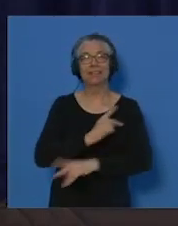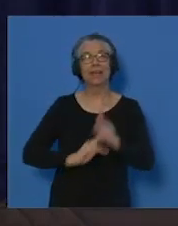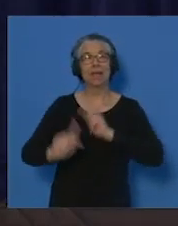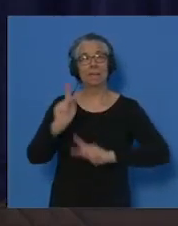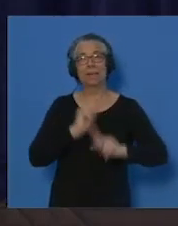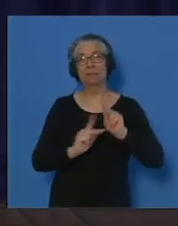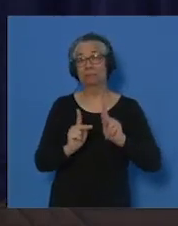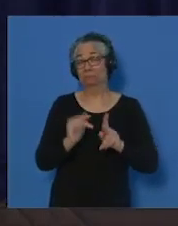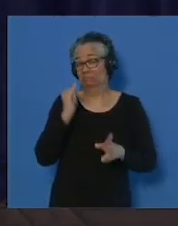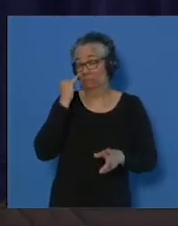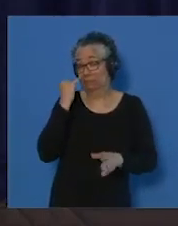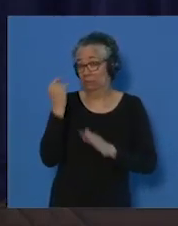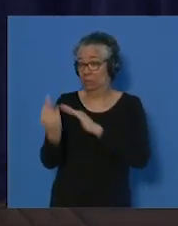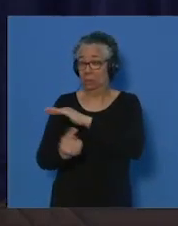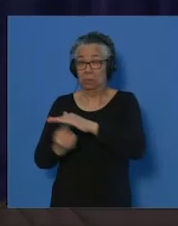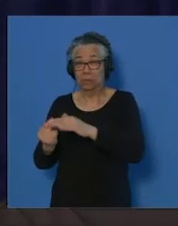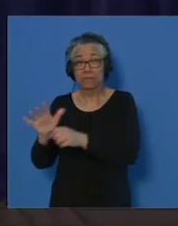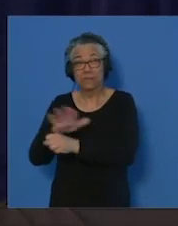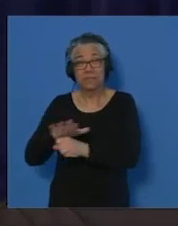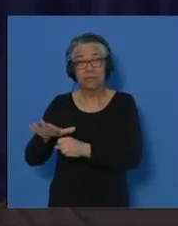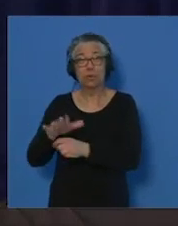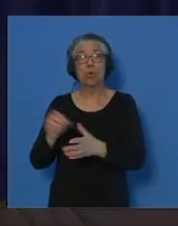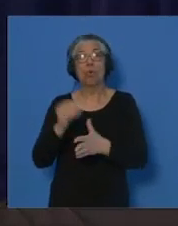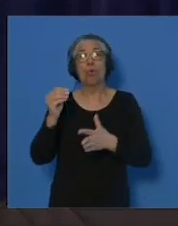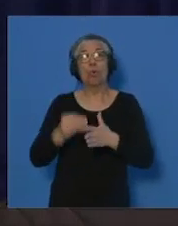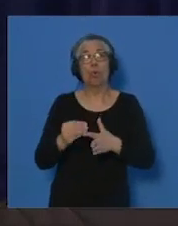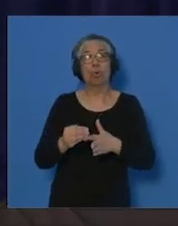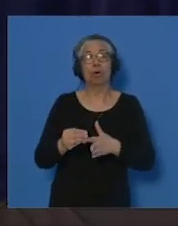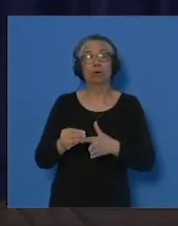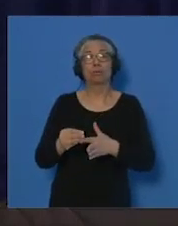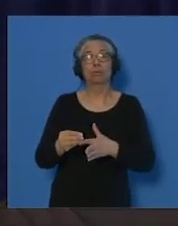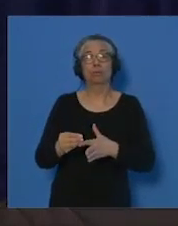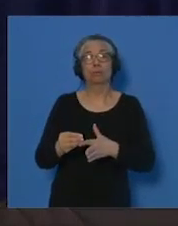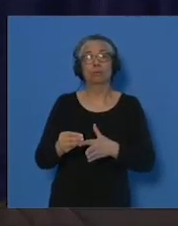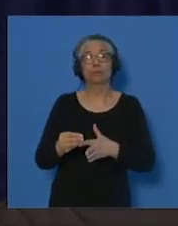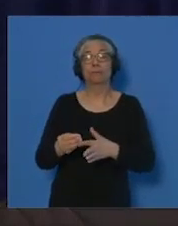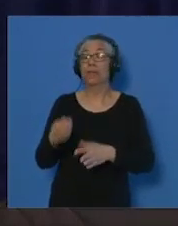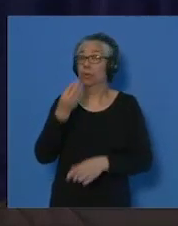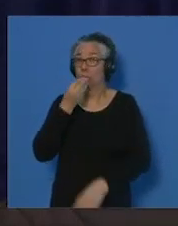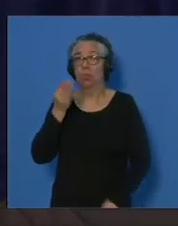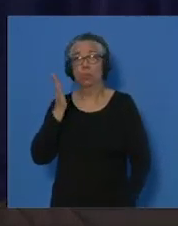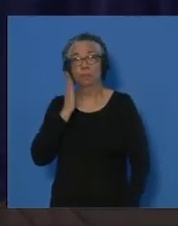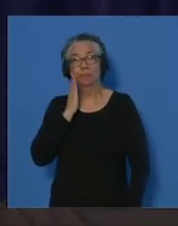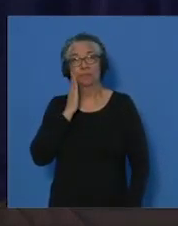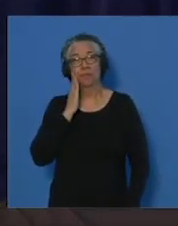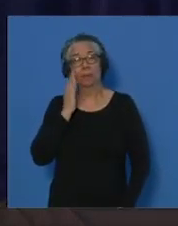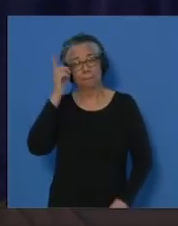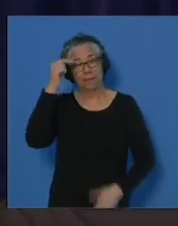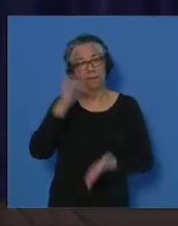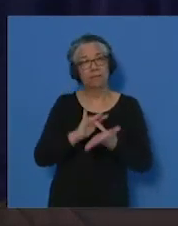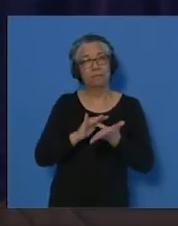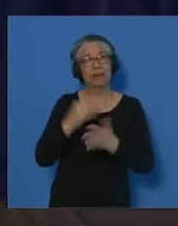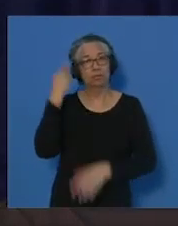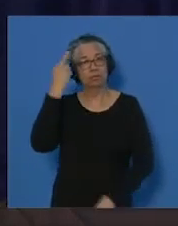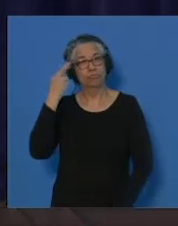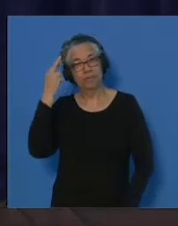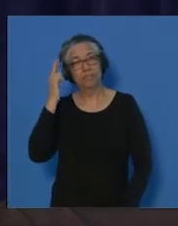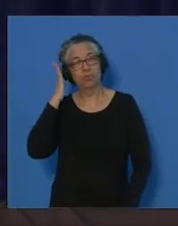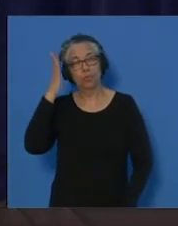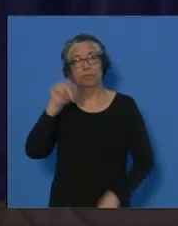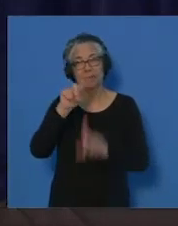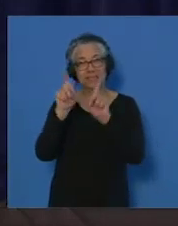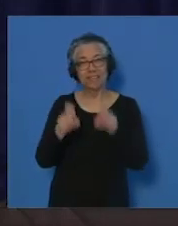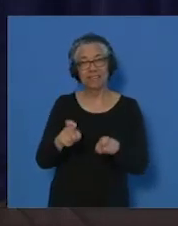persons, whether or not they're in a quarantine facility or at a home due to medical reasons, will be tested